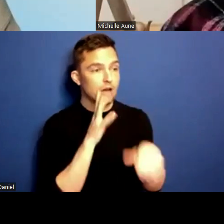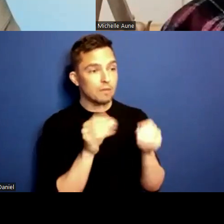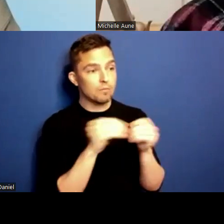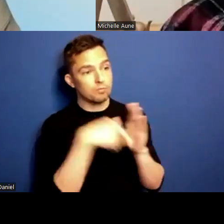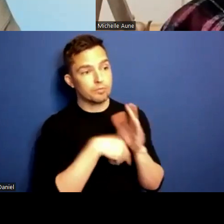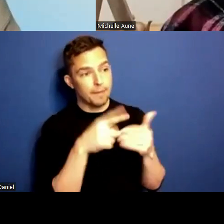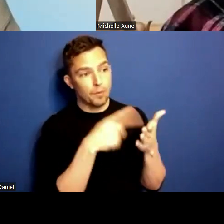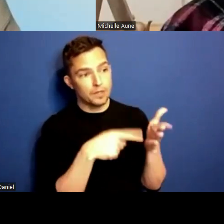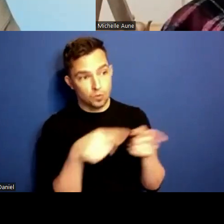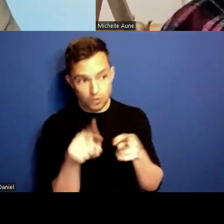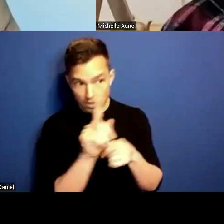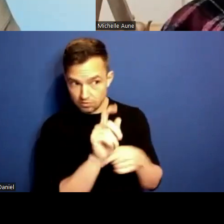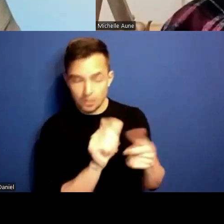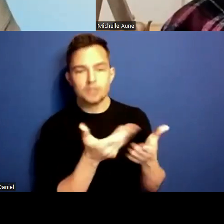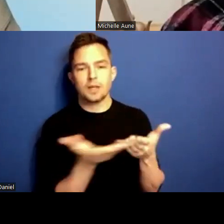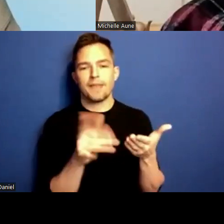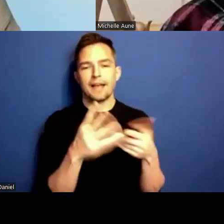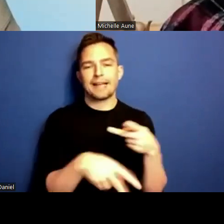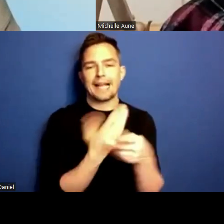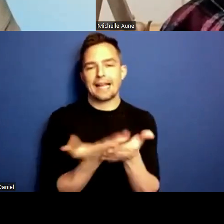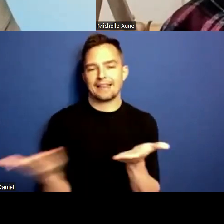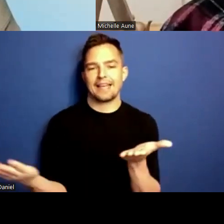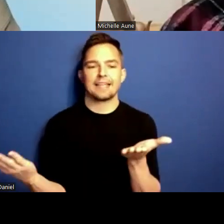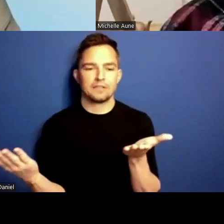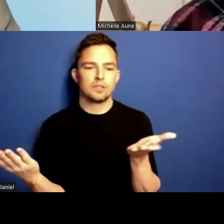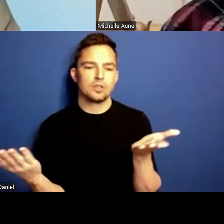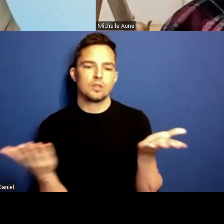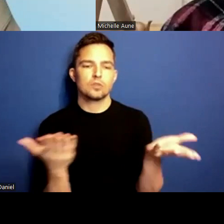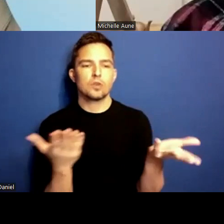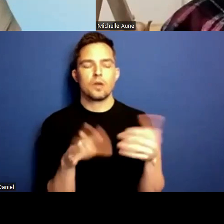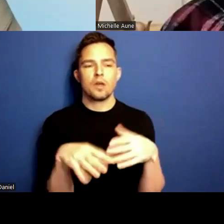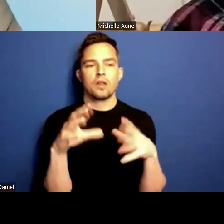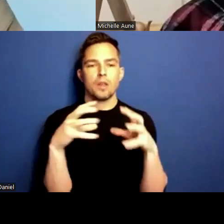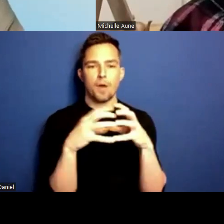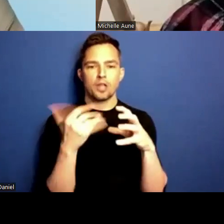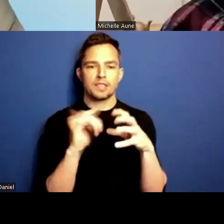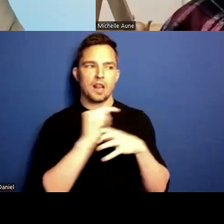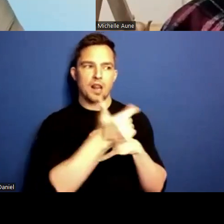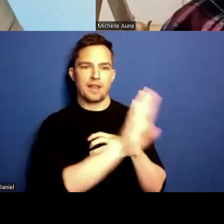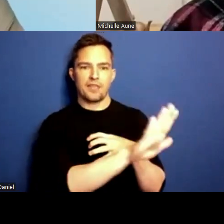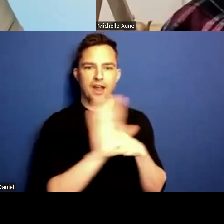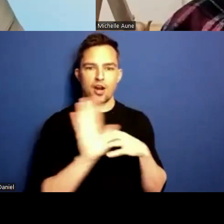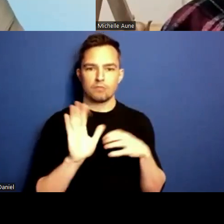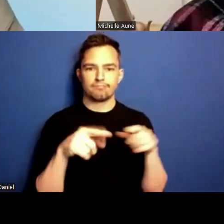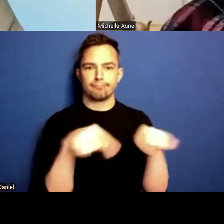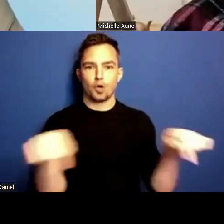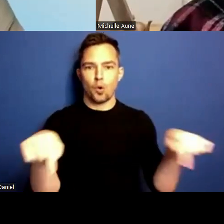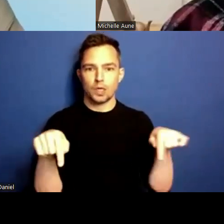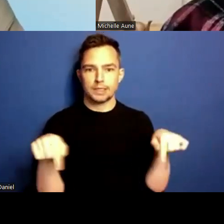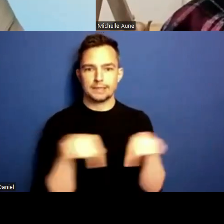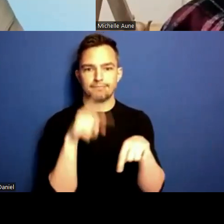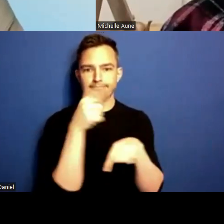what's happening? Some of that. So it's still, the ball is still in their court, if you will. But